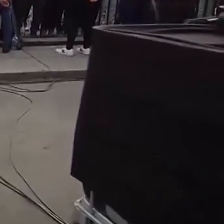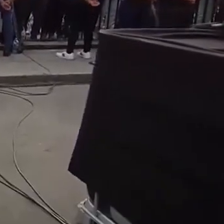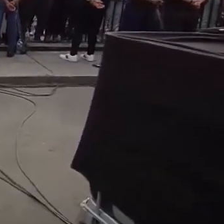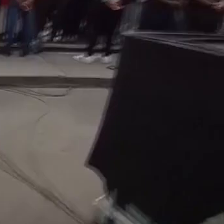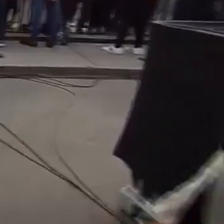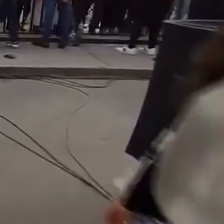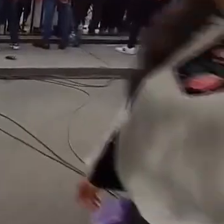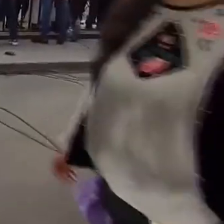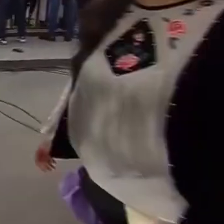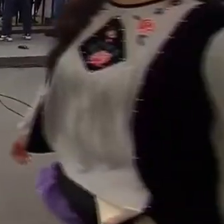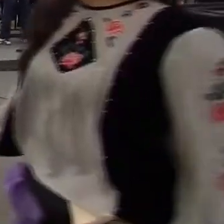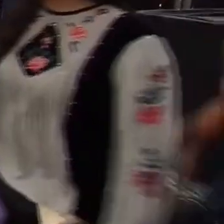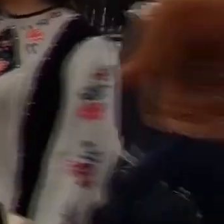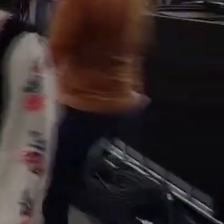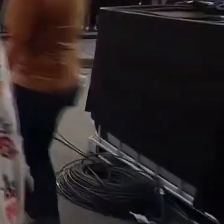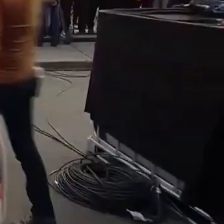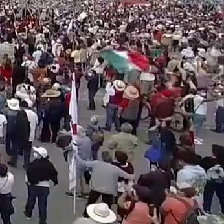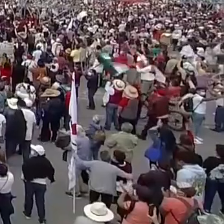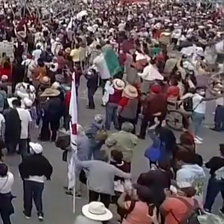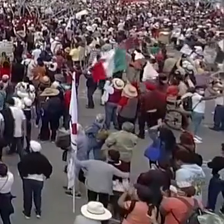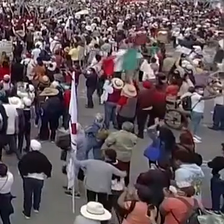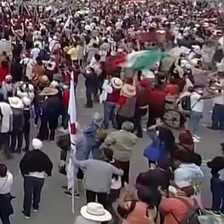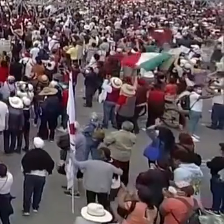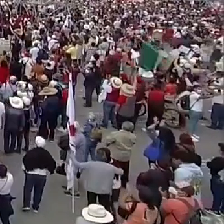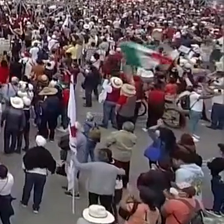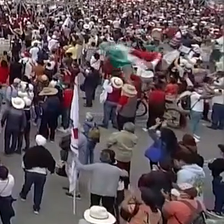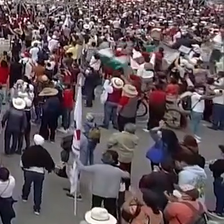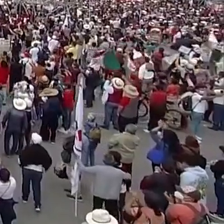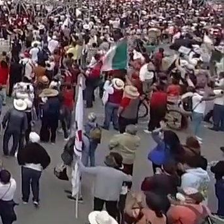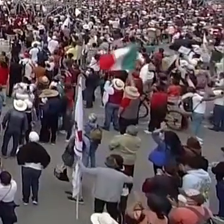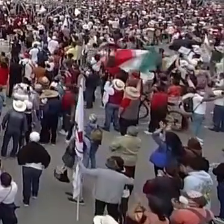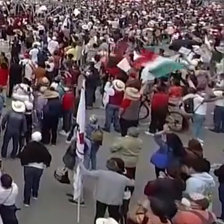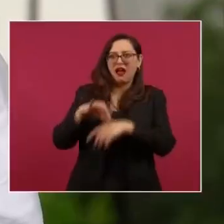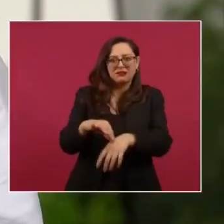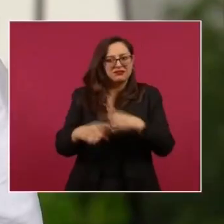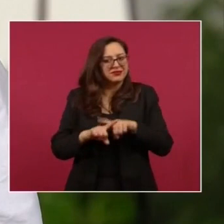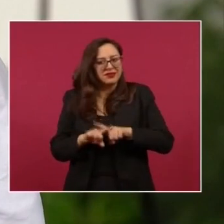anti-government protests over plans to reform the country's electoral authority.